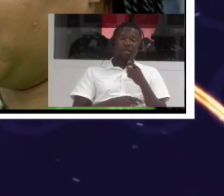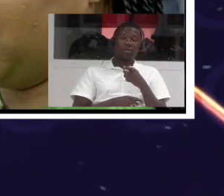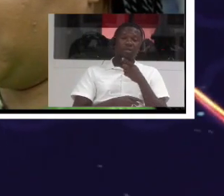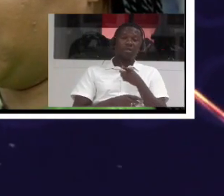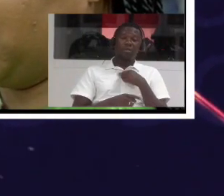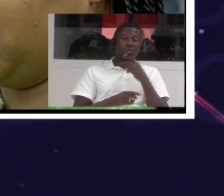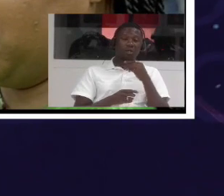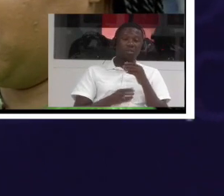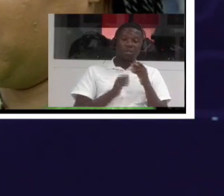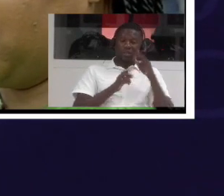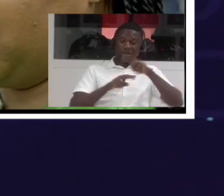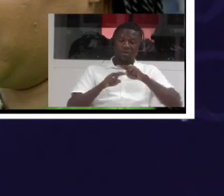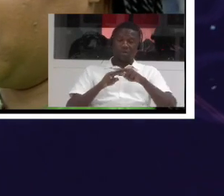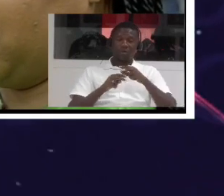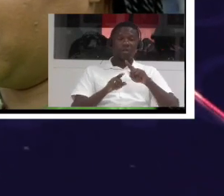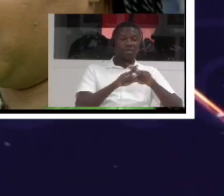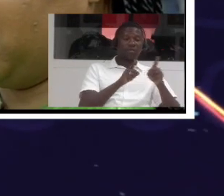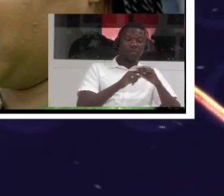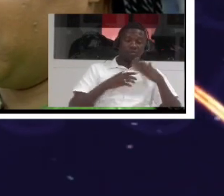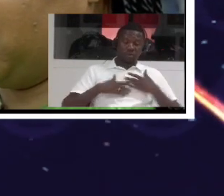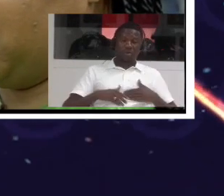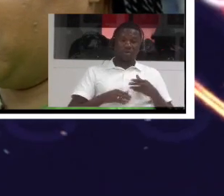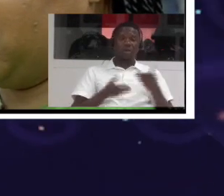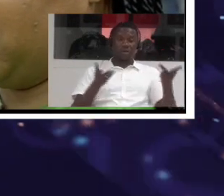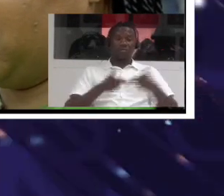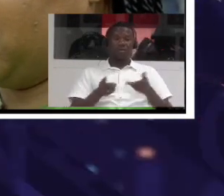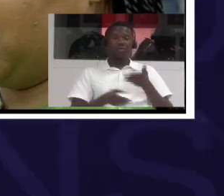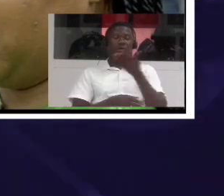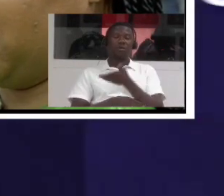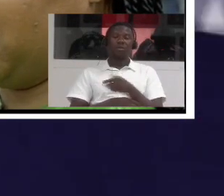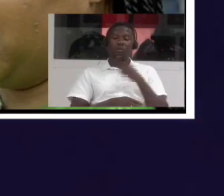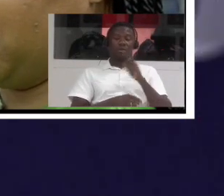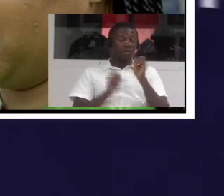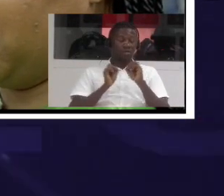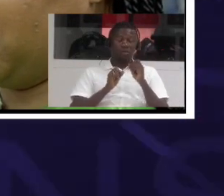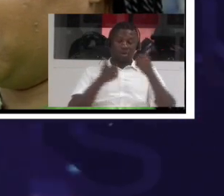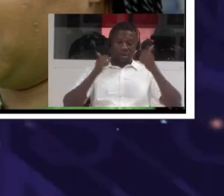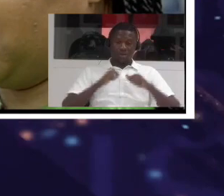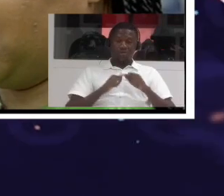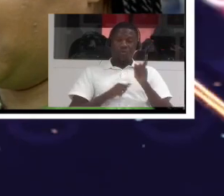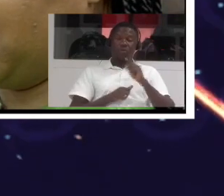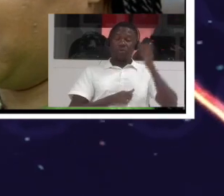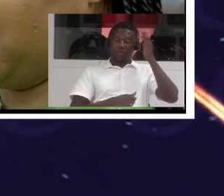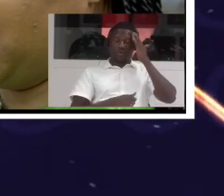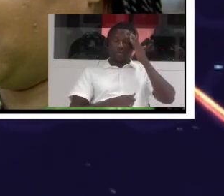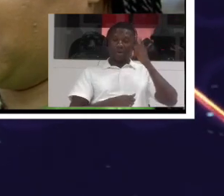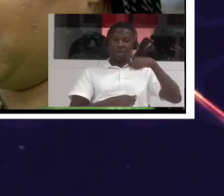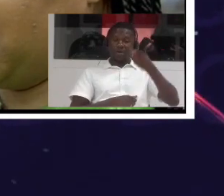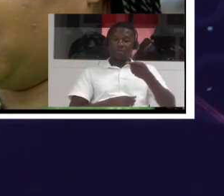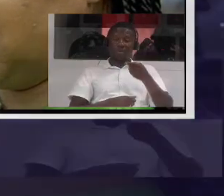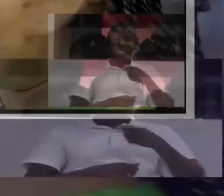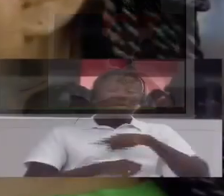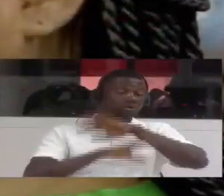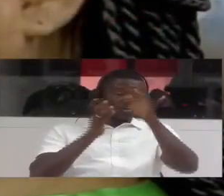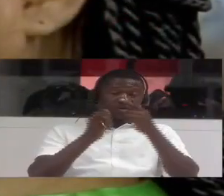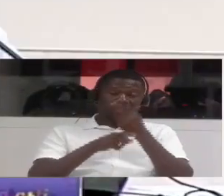alternative body were invited to go there. Eventually, this didn't happen, but what we know was that shortly after all